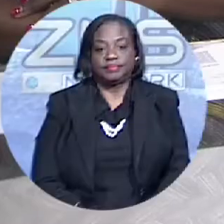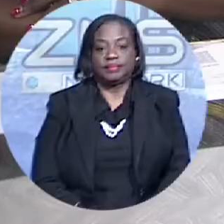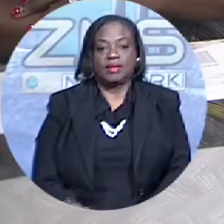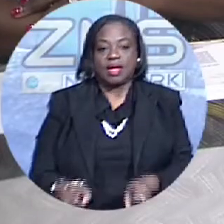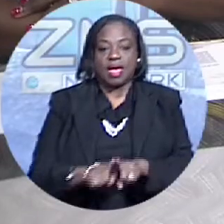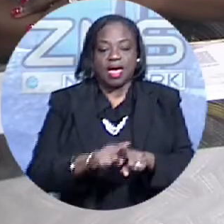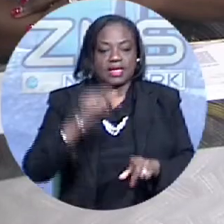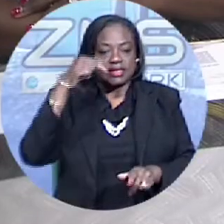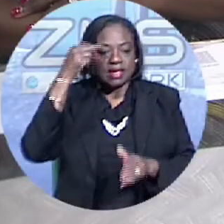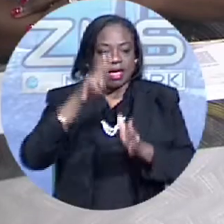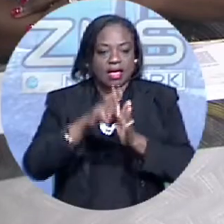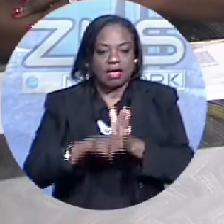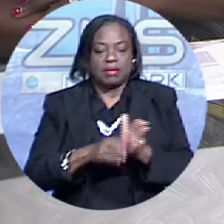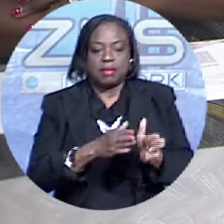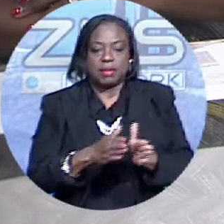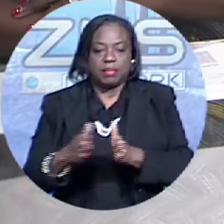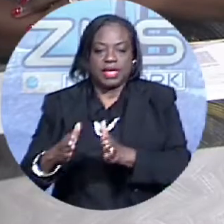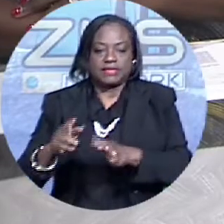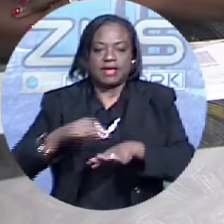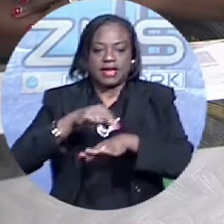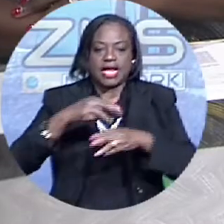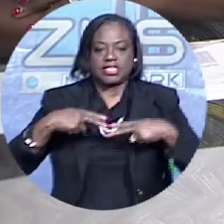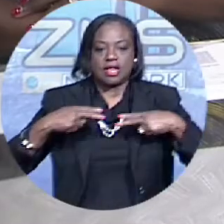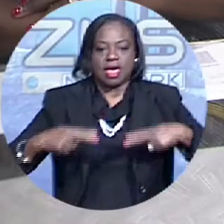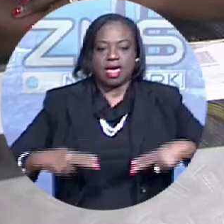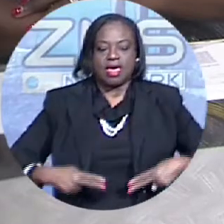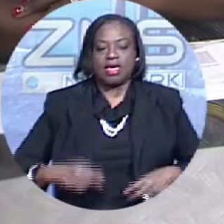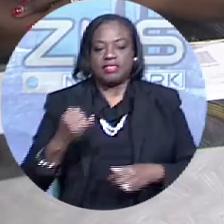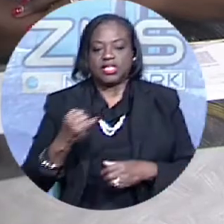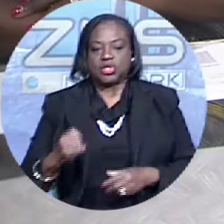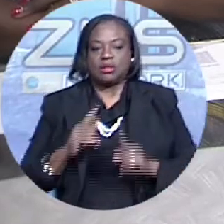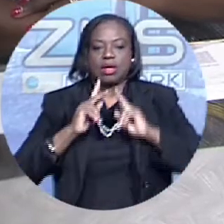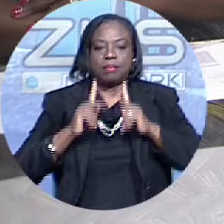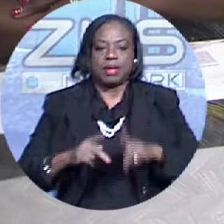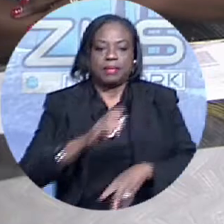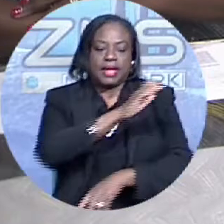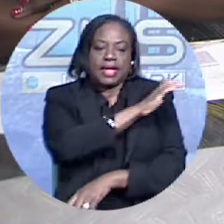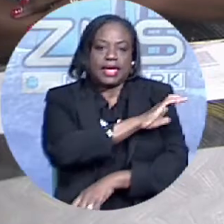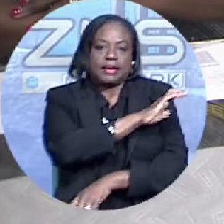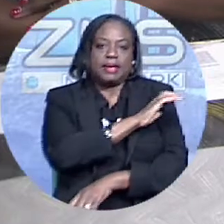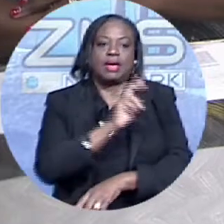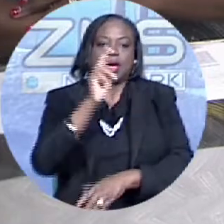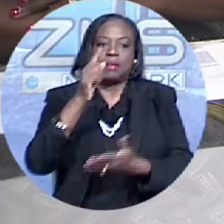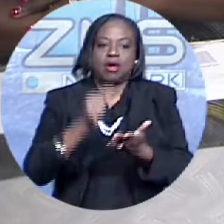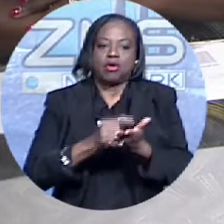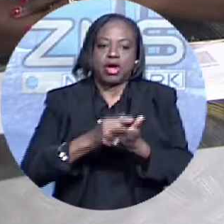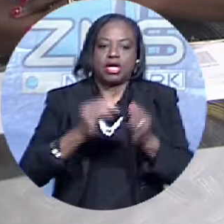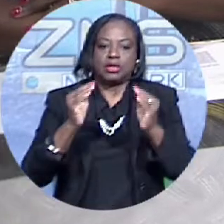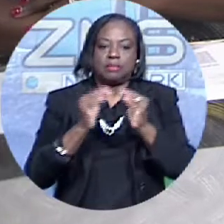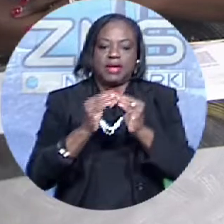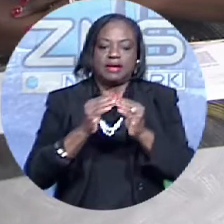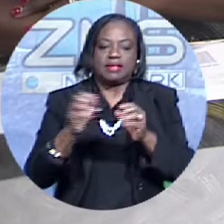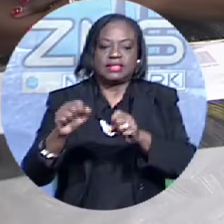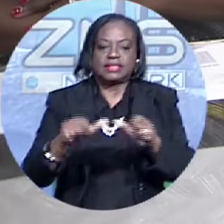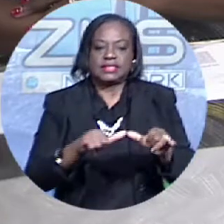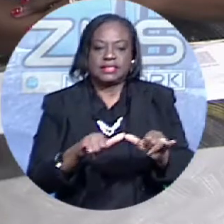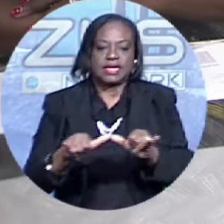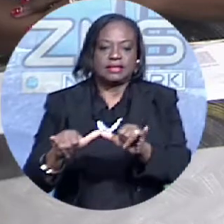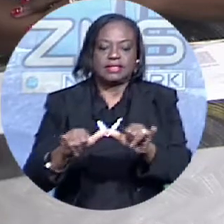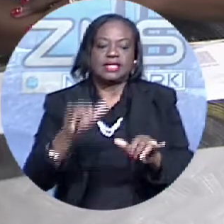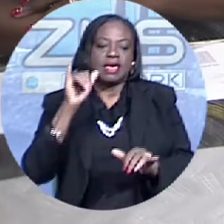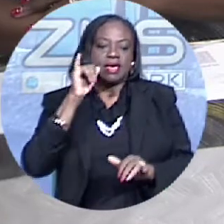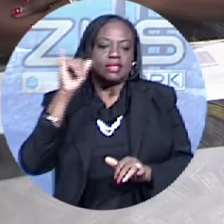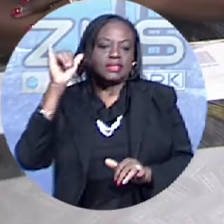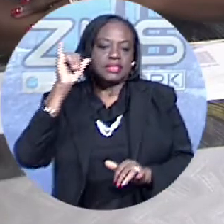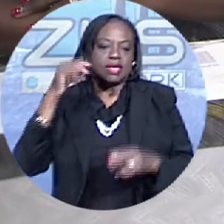As government prepares for national health insurance, public clinics across the country are being upgraded to meet the additional standards. Now, yesterday, the